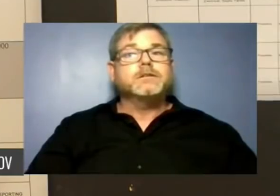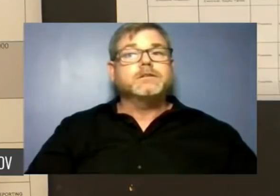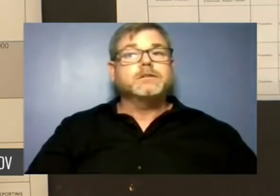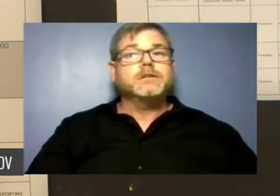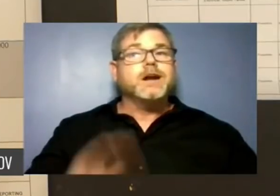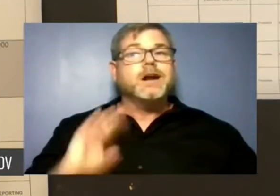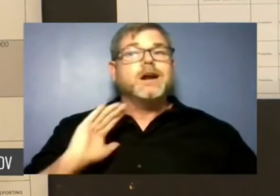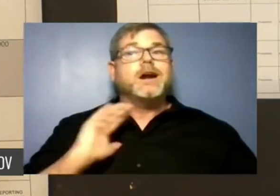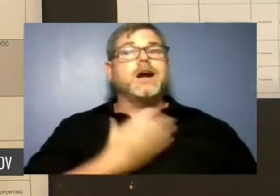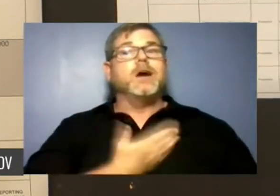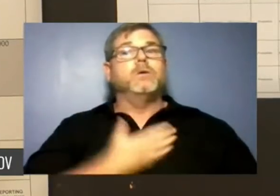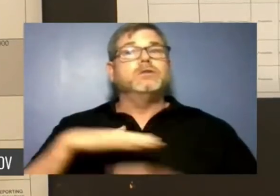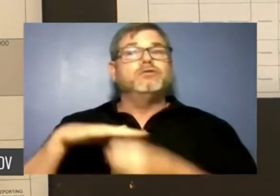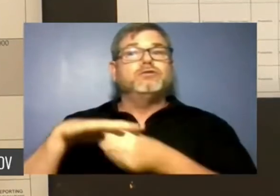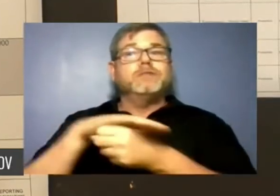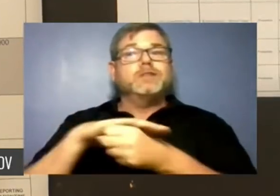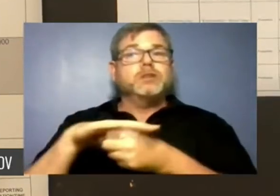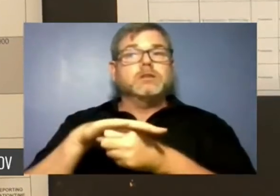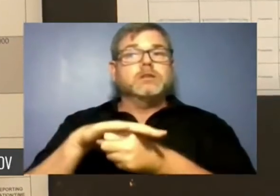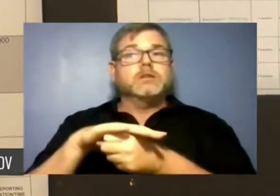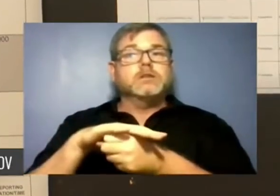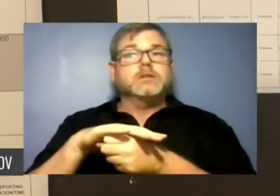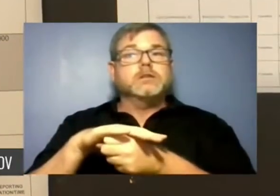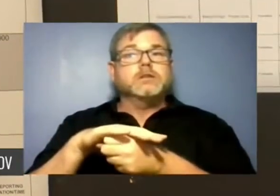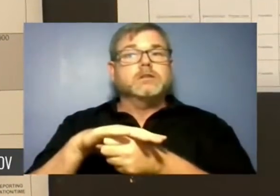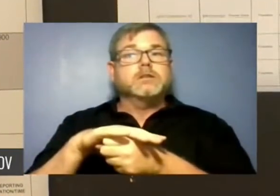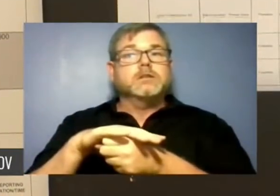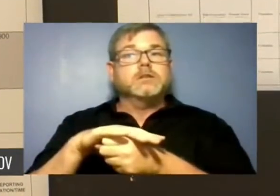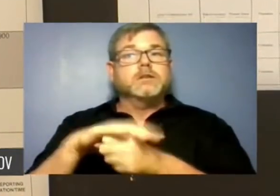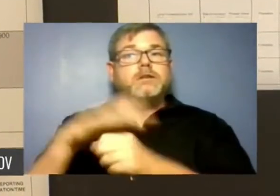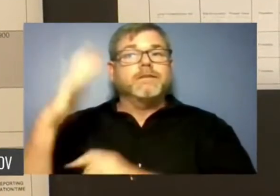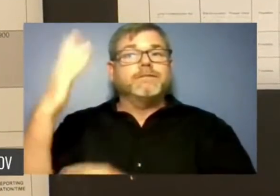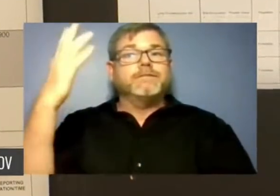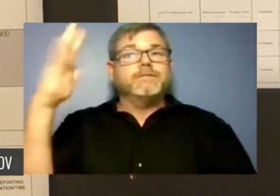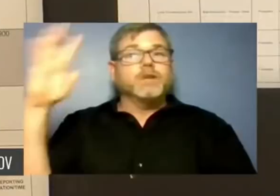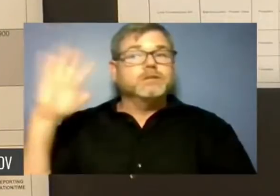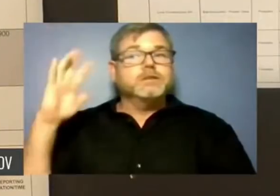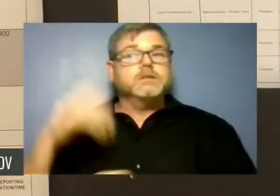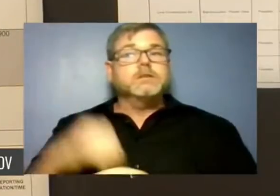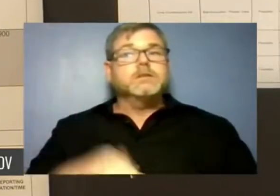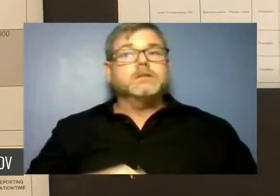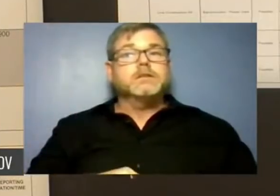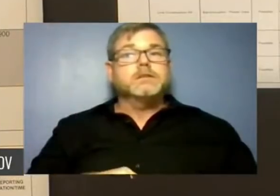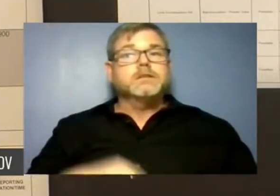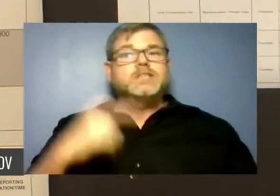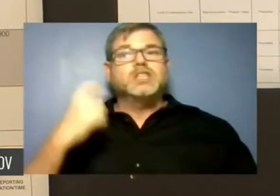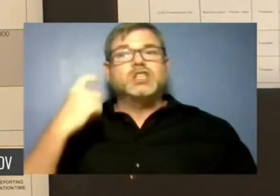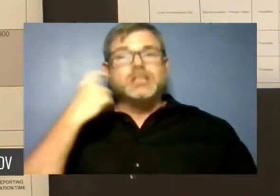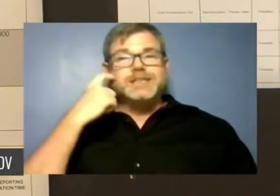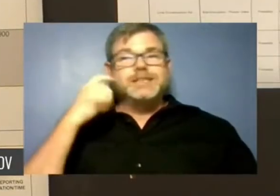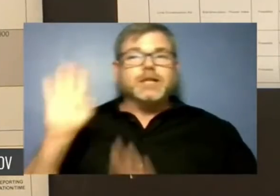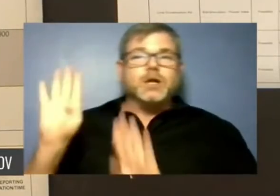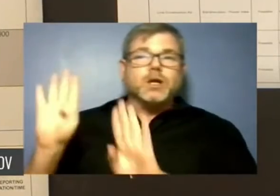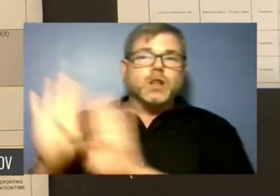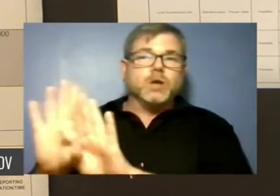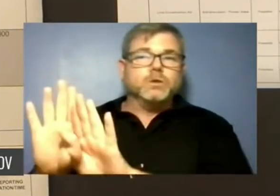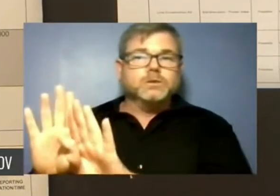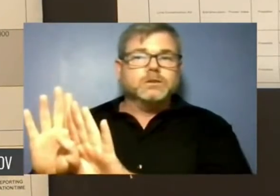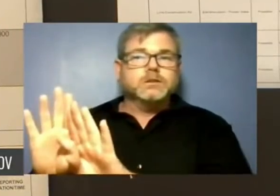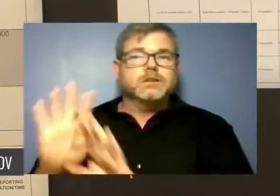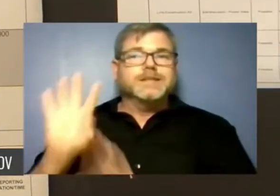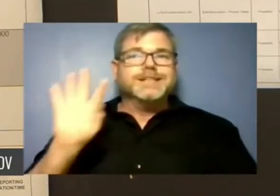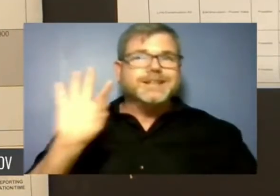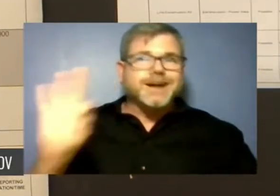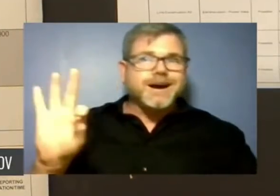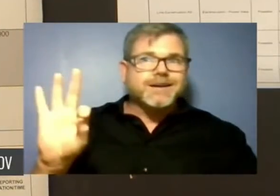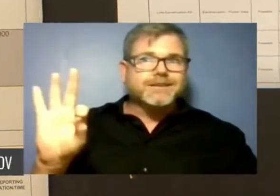closing the 9 of the northern forests in California in our region. Just across the board, closed